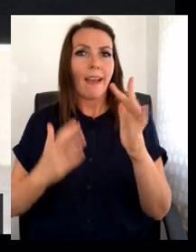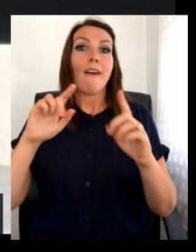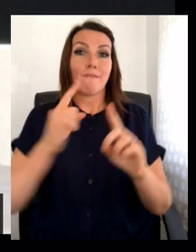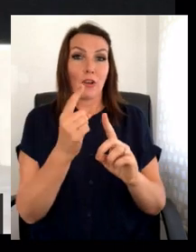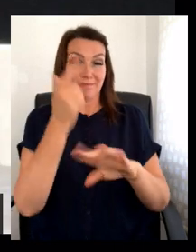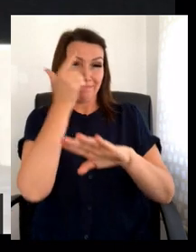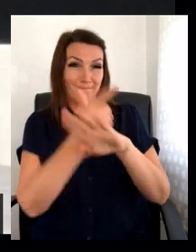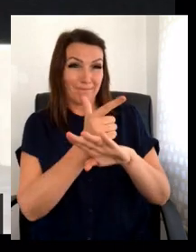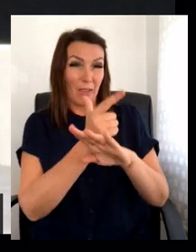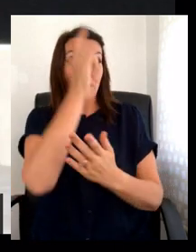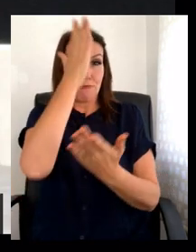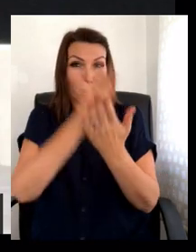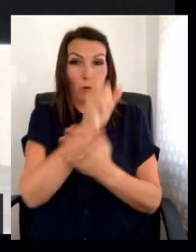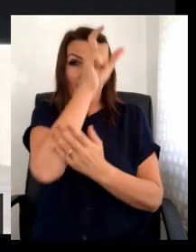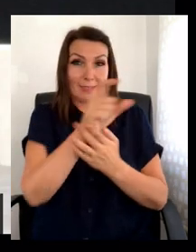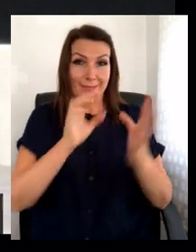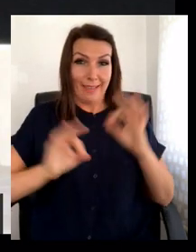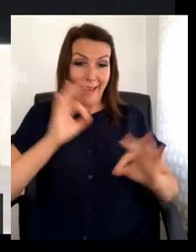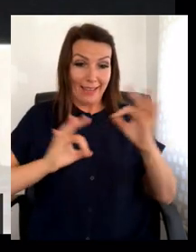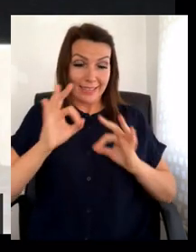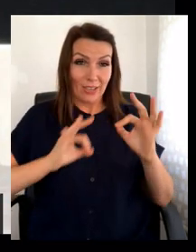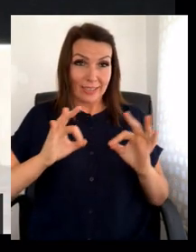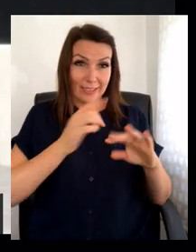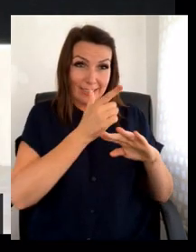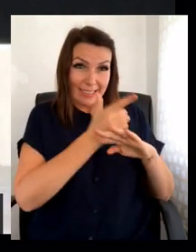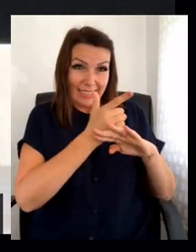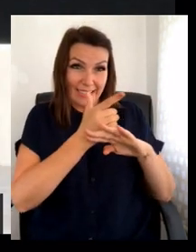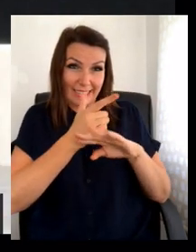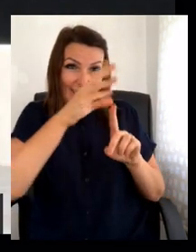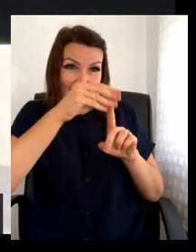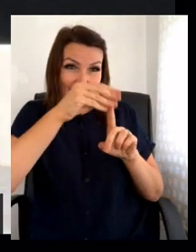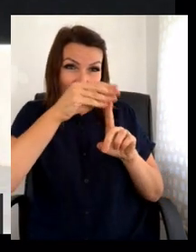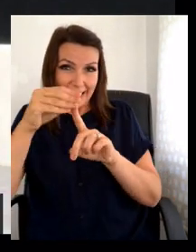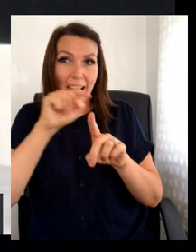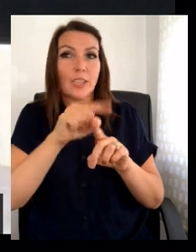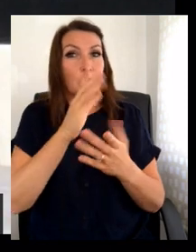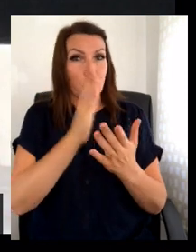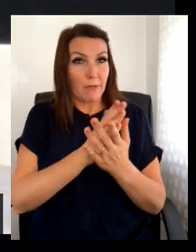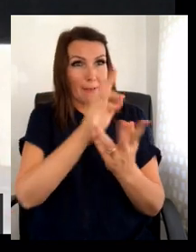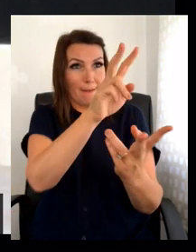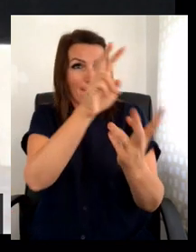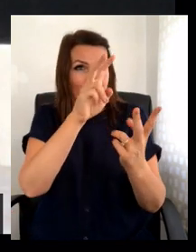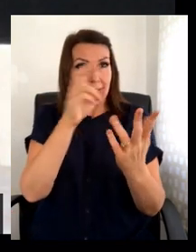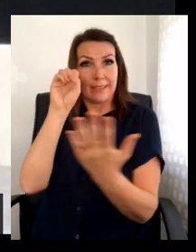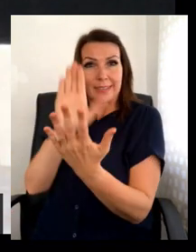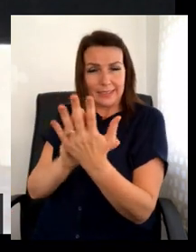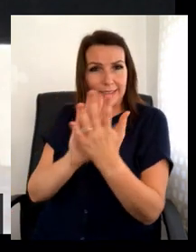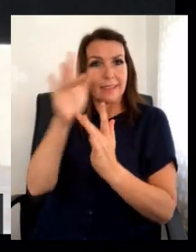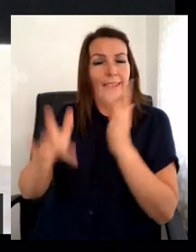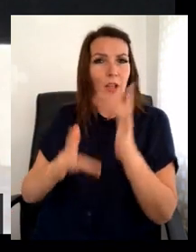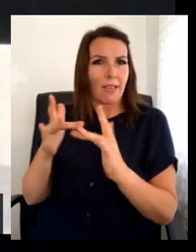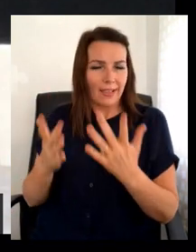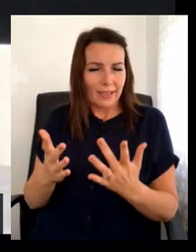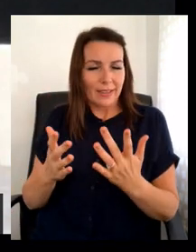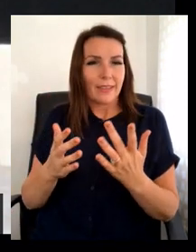from. So ZZ learns its movement and it learns its look from real performers. So actually, I'm